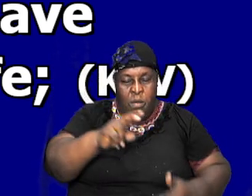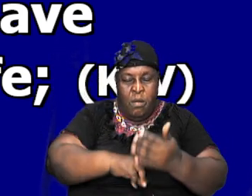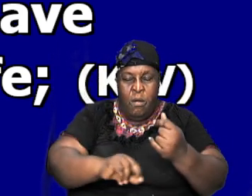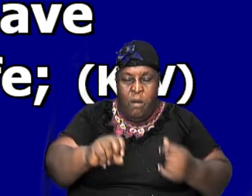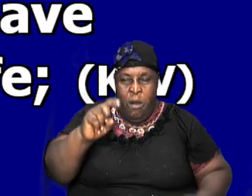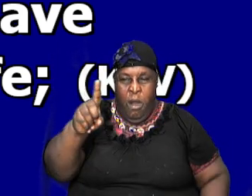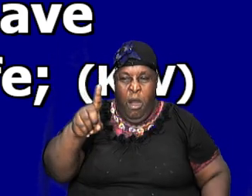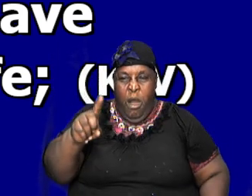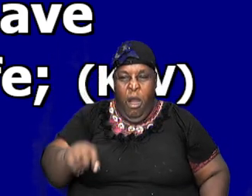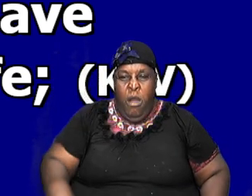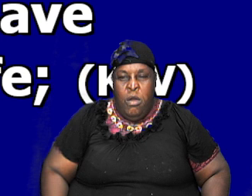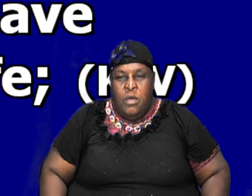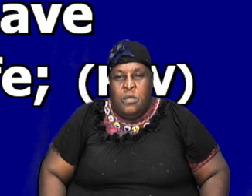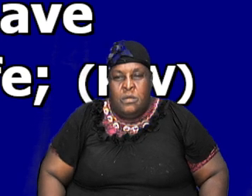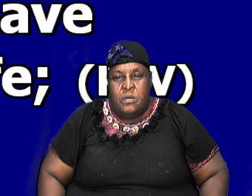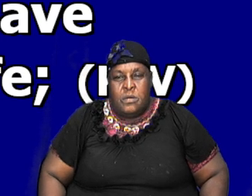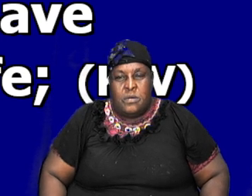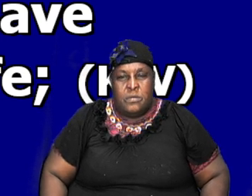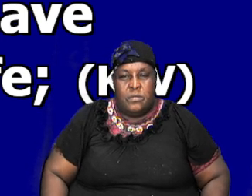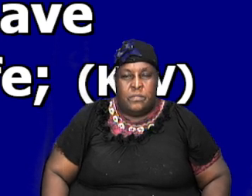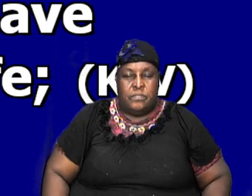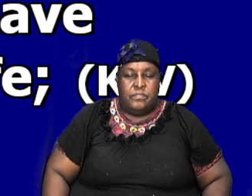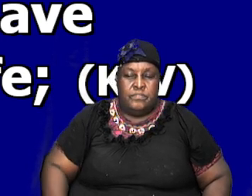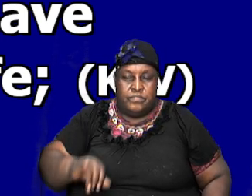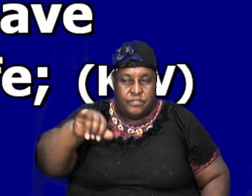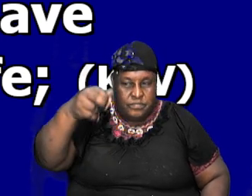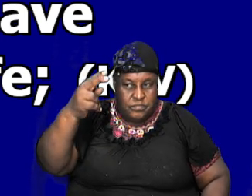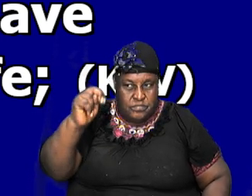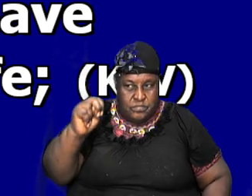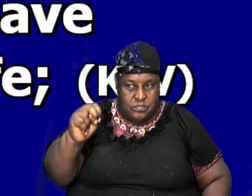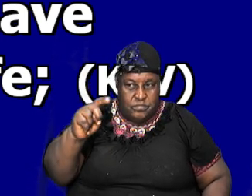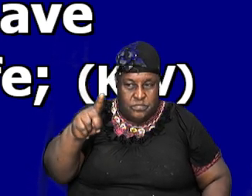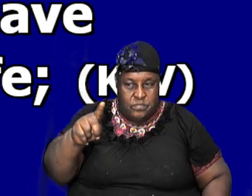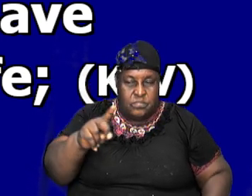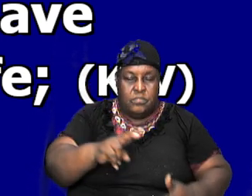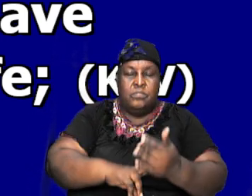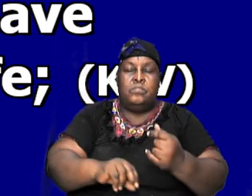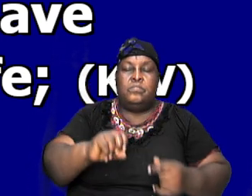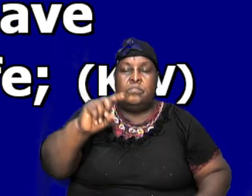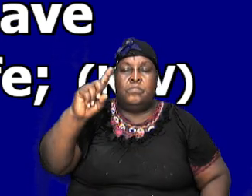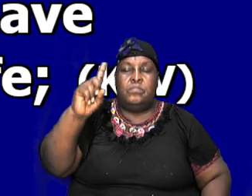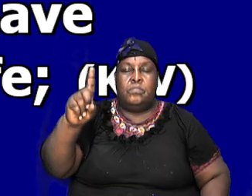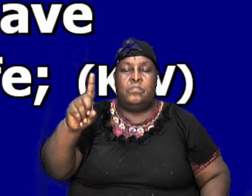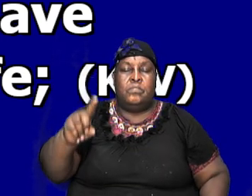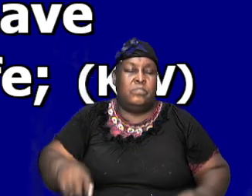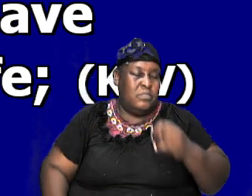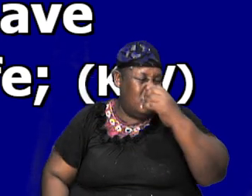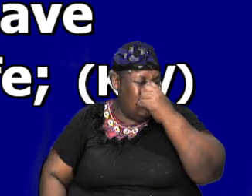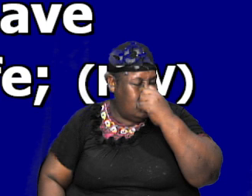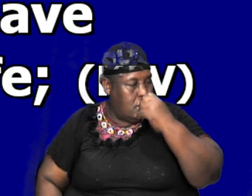but we're going to also look at St. John 1 verse 1.